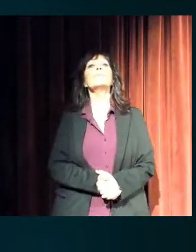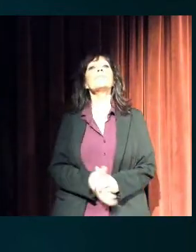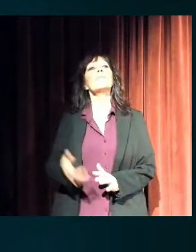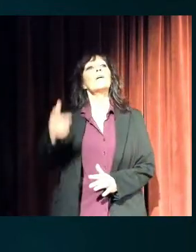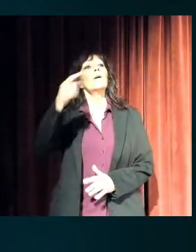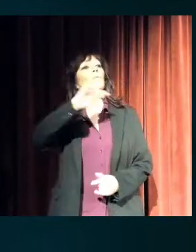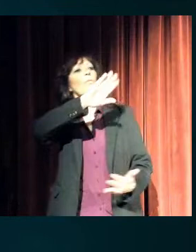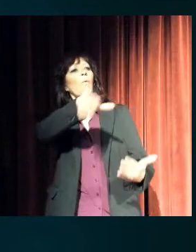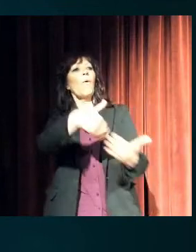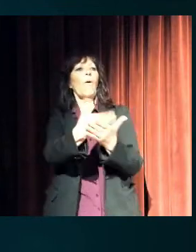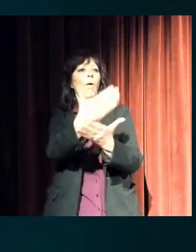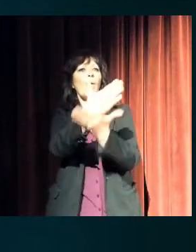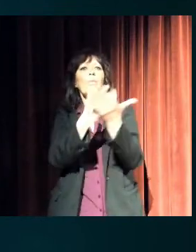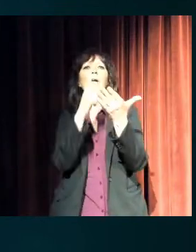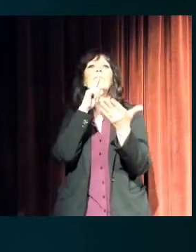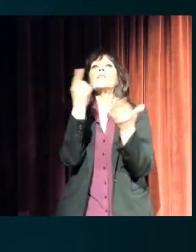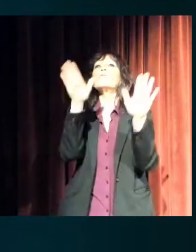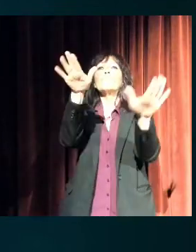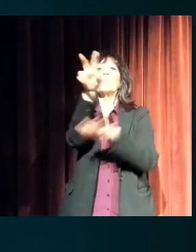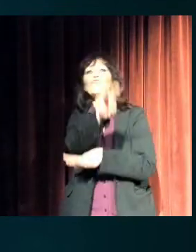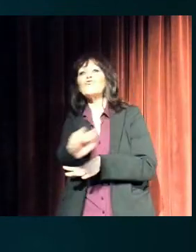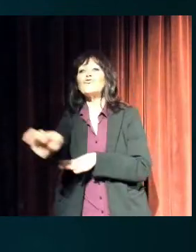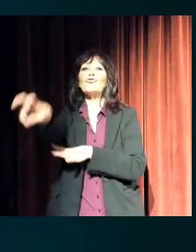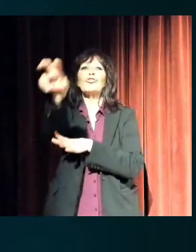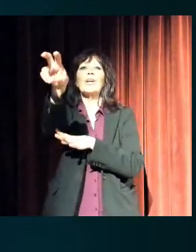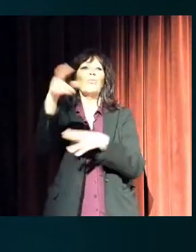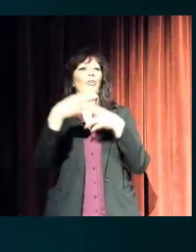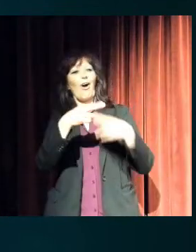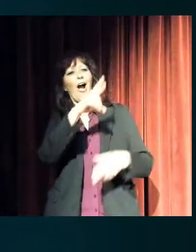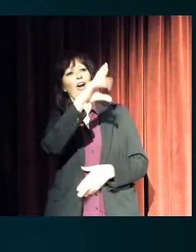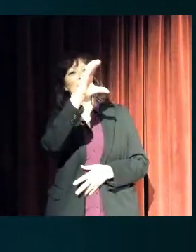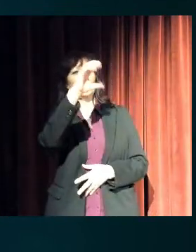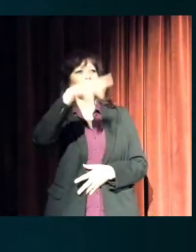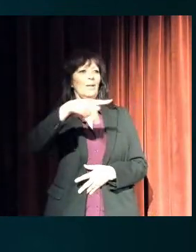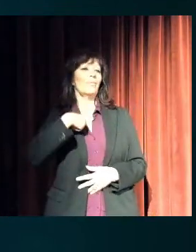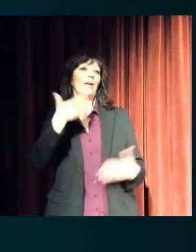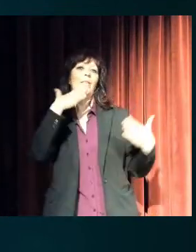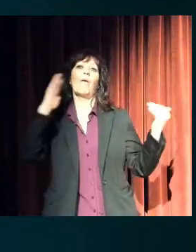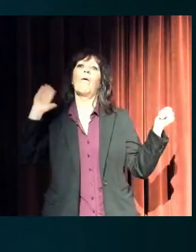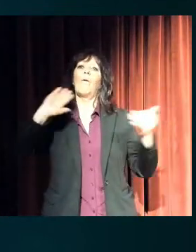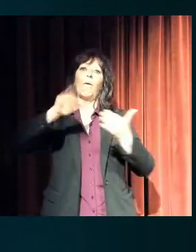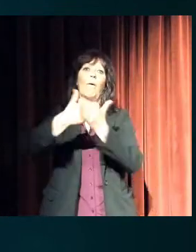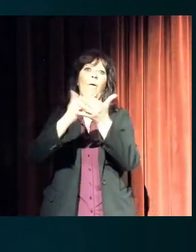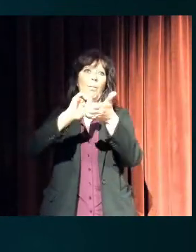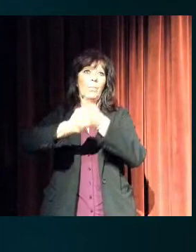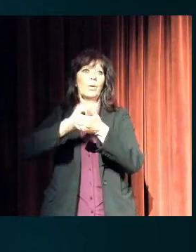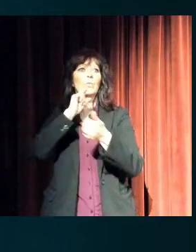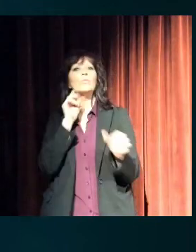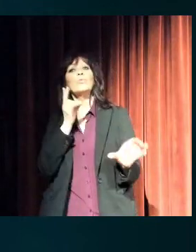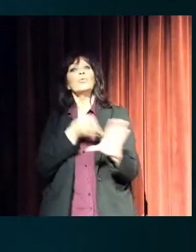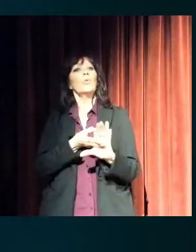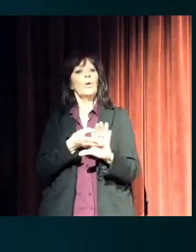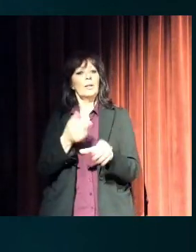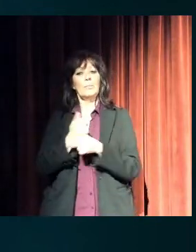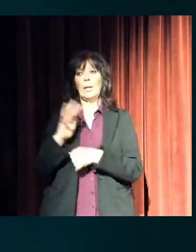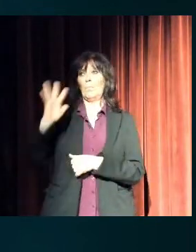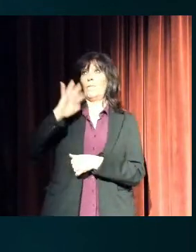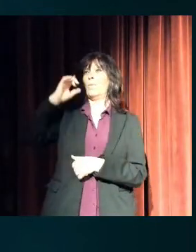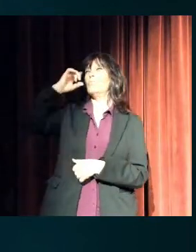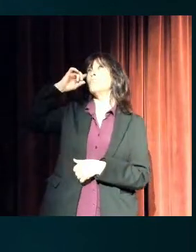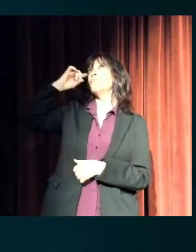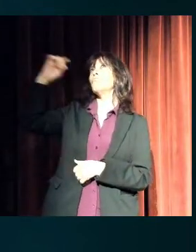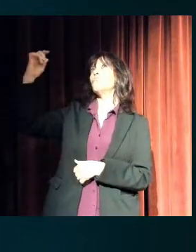We are all part of this incredible journey we now call the RCP, and I want to thank all of our partners who joined to make once was a